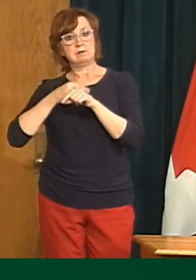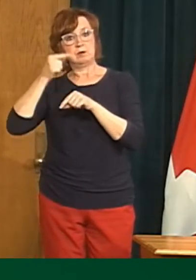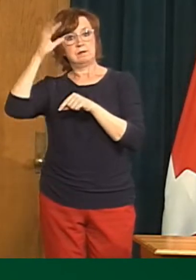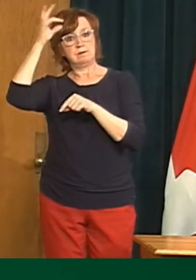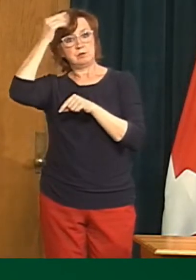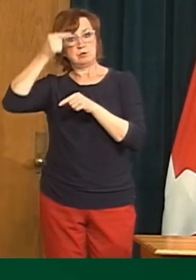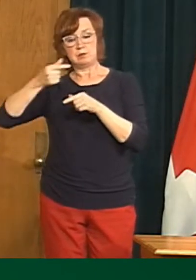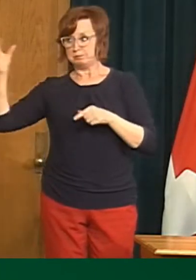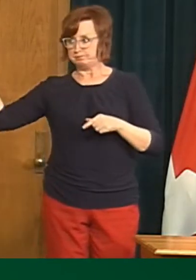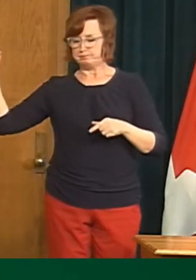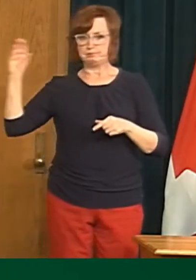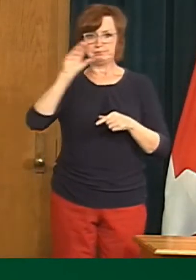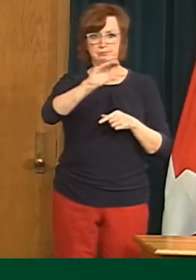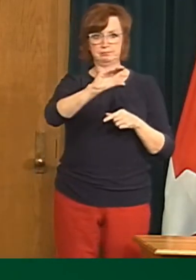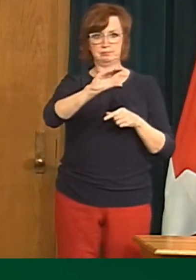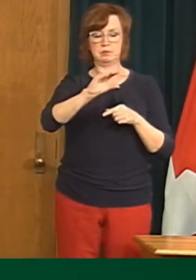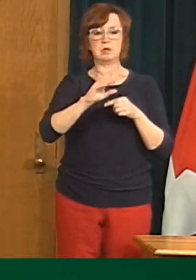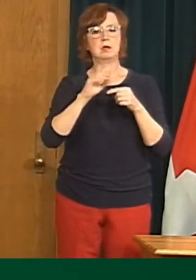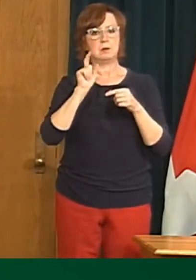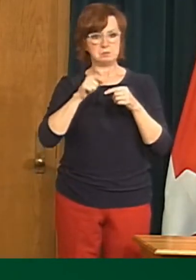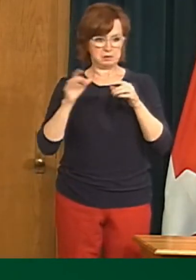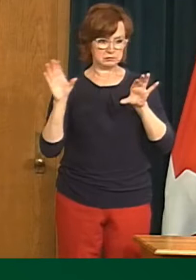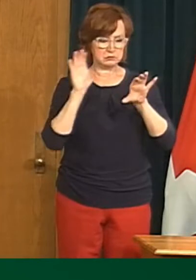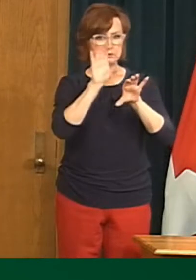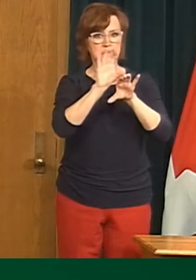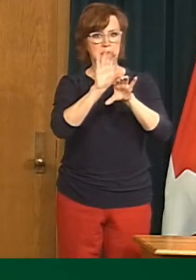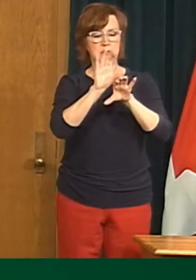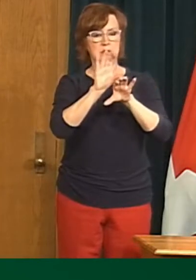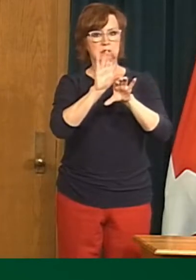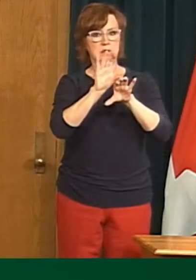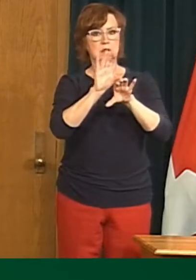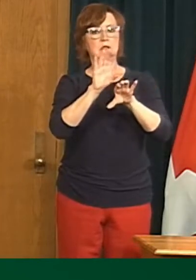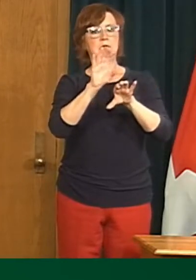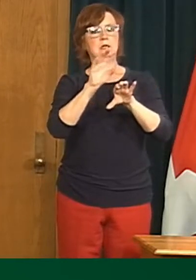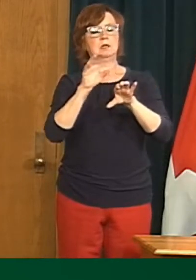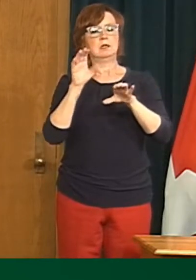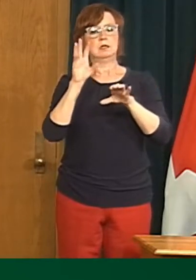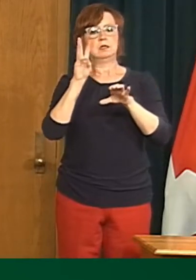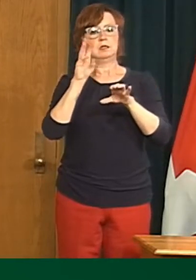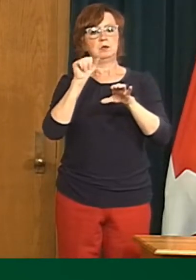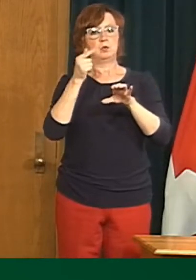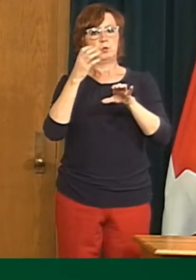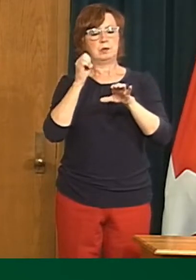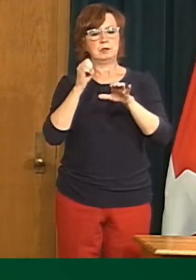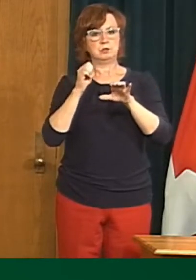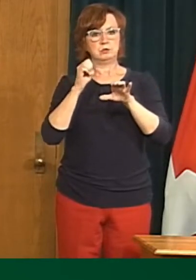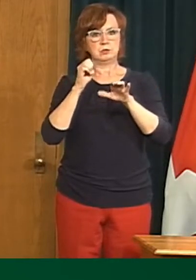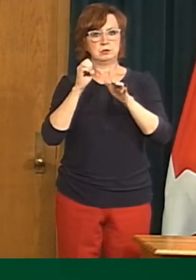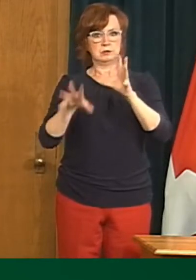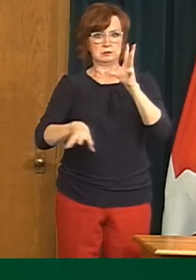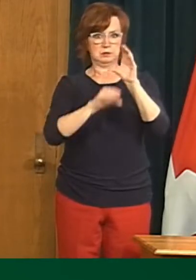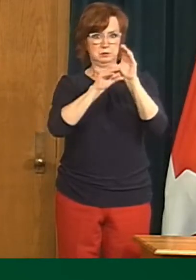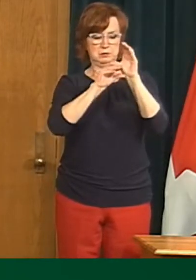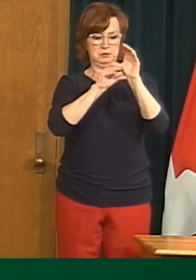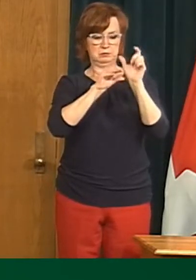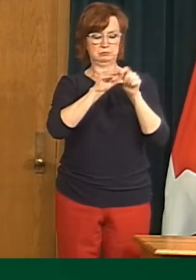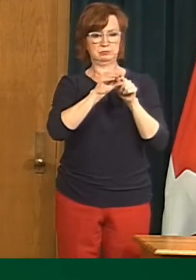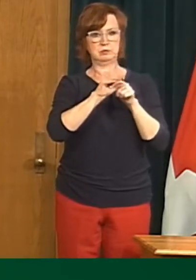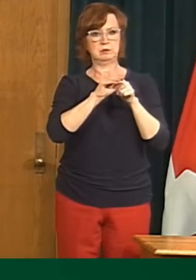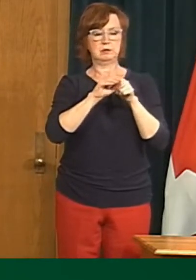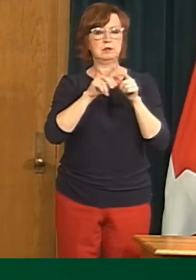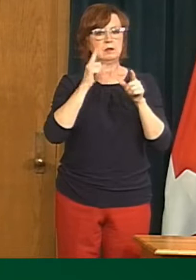provincial accounting system, and that is the wage subsidy that we are making available to the people of this province.